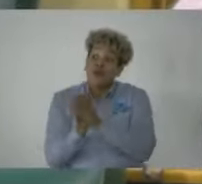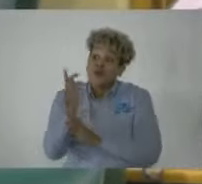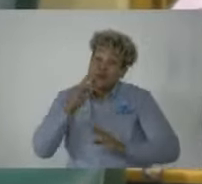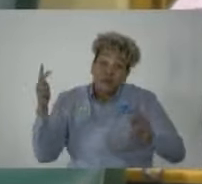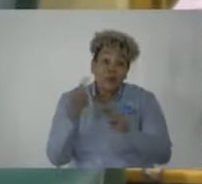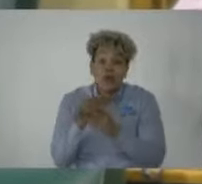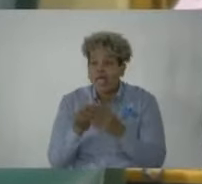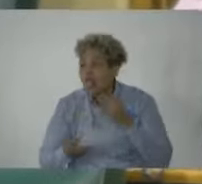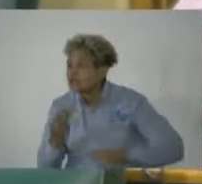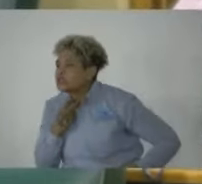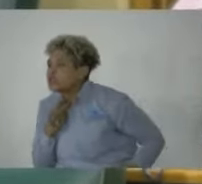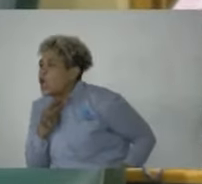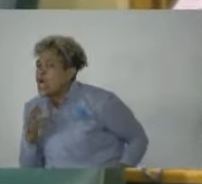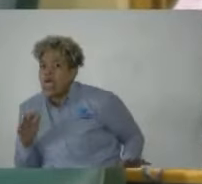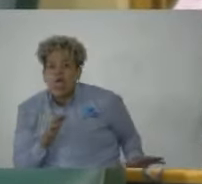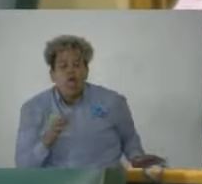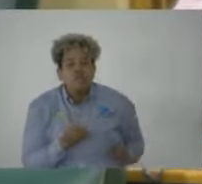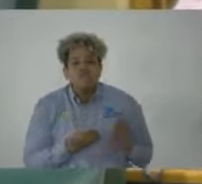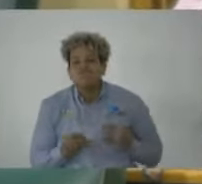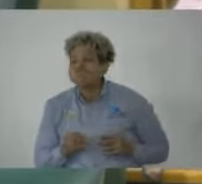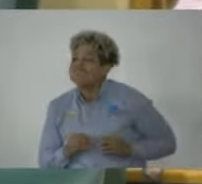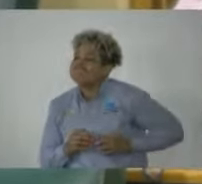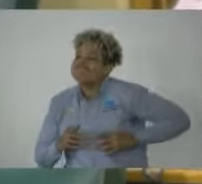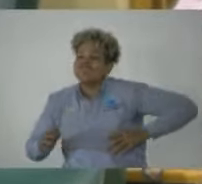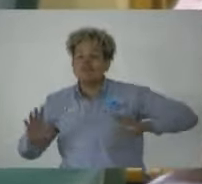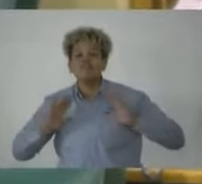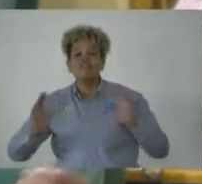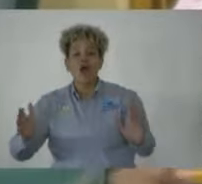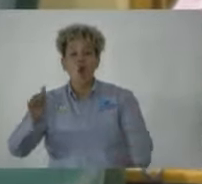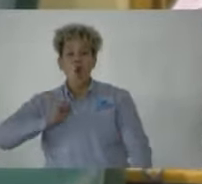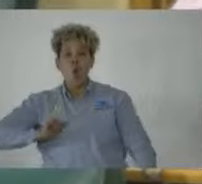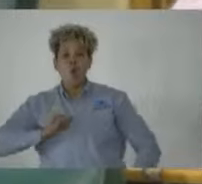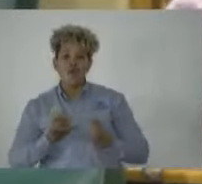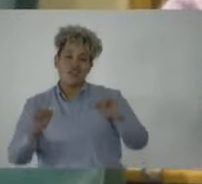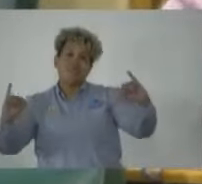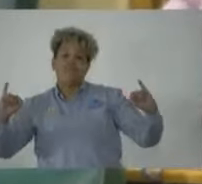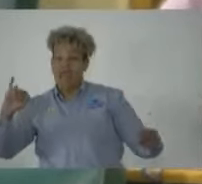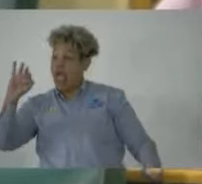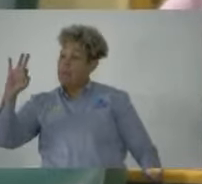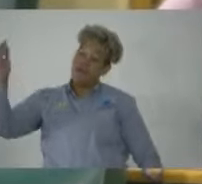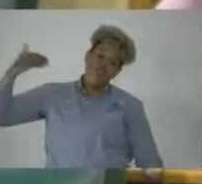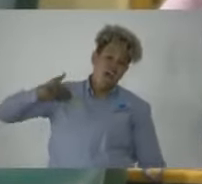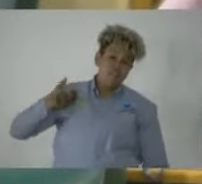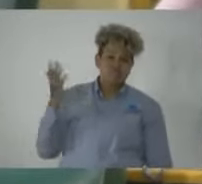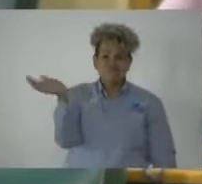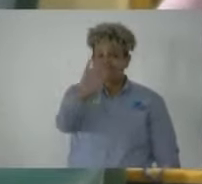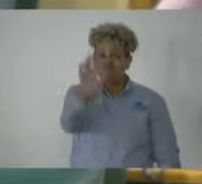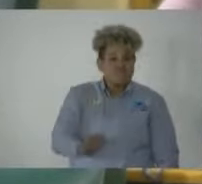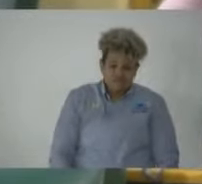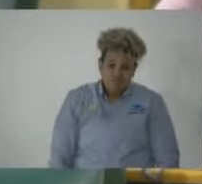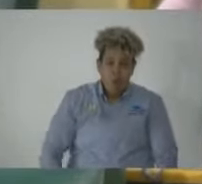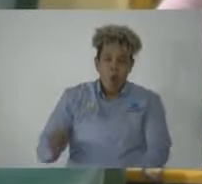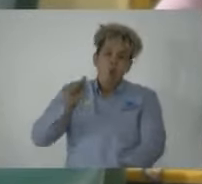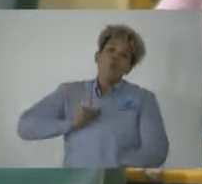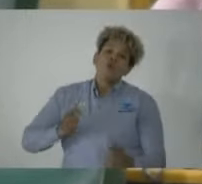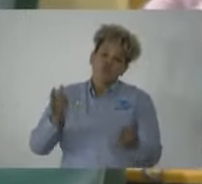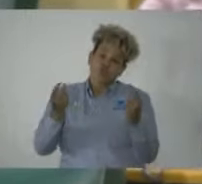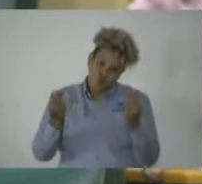economic storms in our history, Madam Speaker, on our own. That is fiscal responsibility.